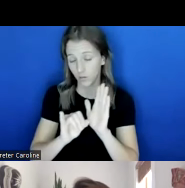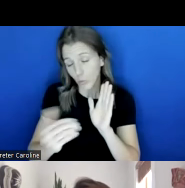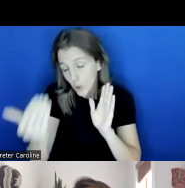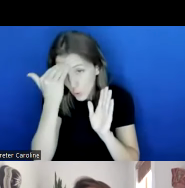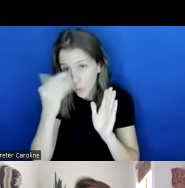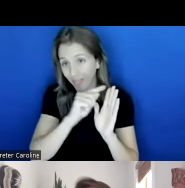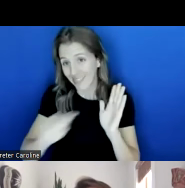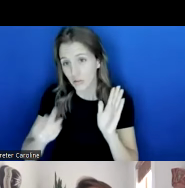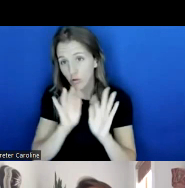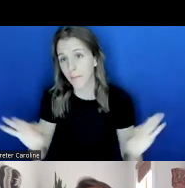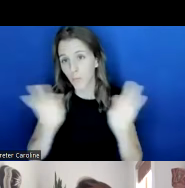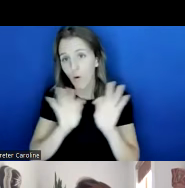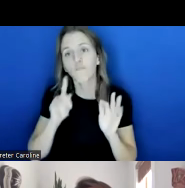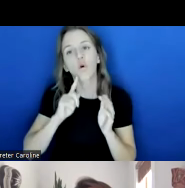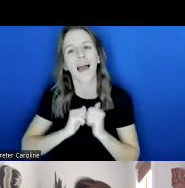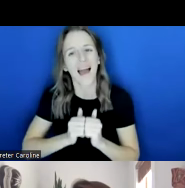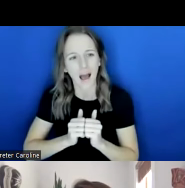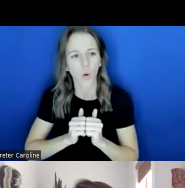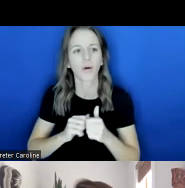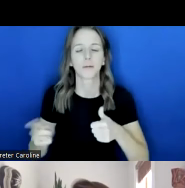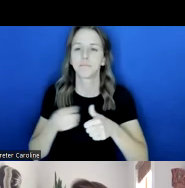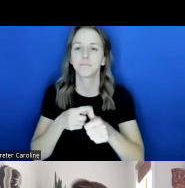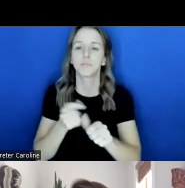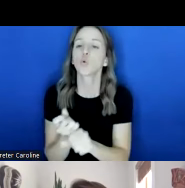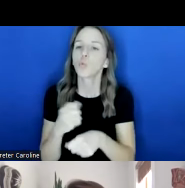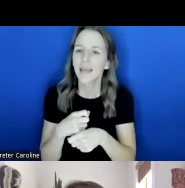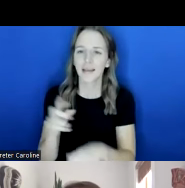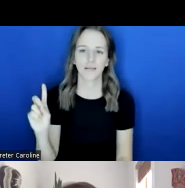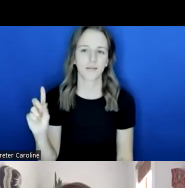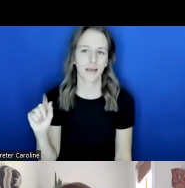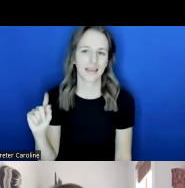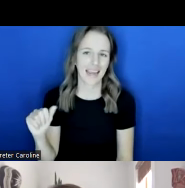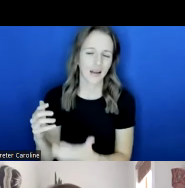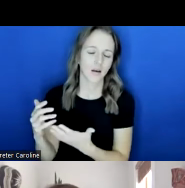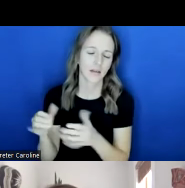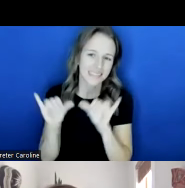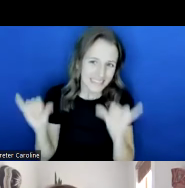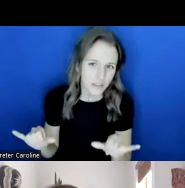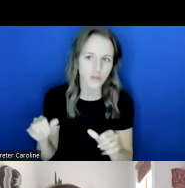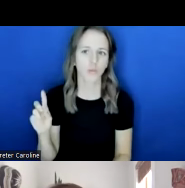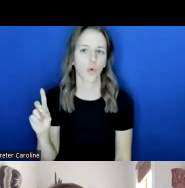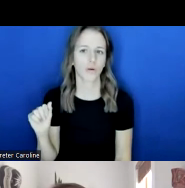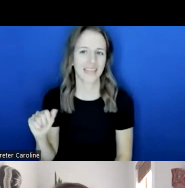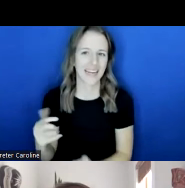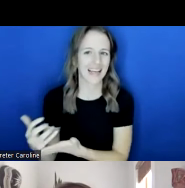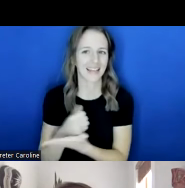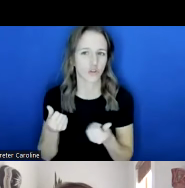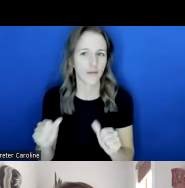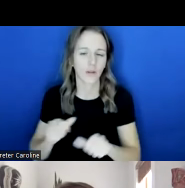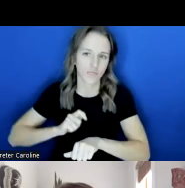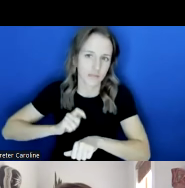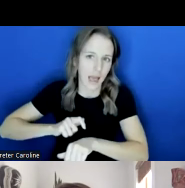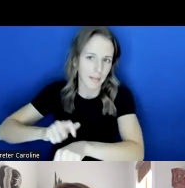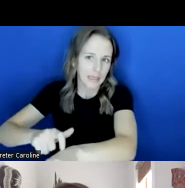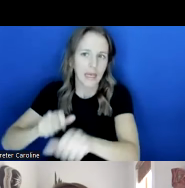this included creating a data system or a data collection effort that was timely and nimble enough to capture emerging